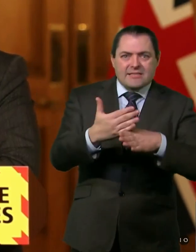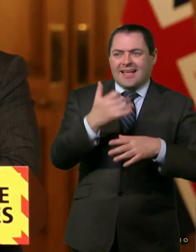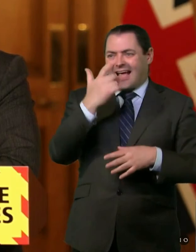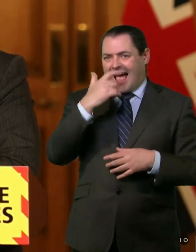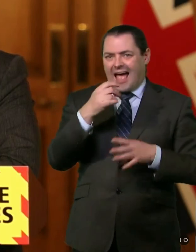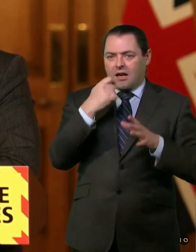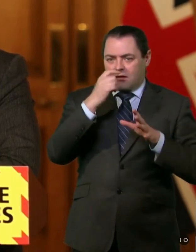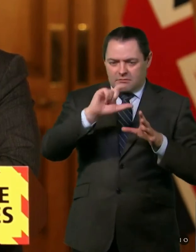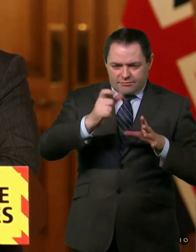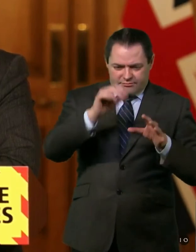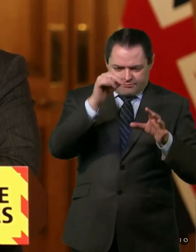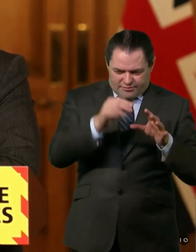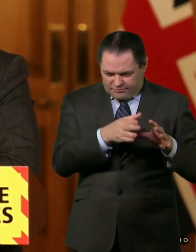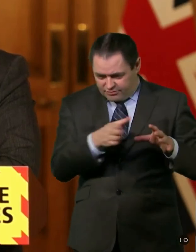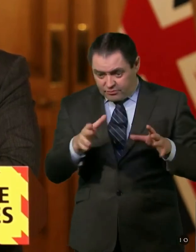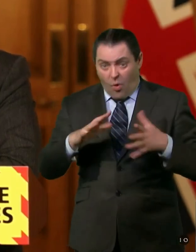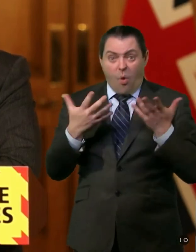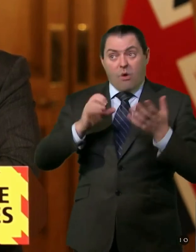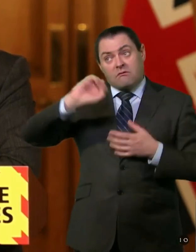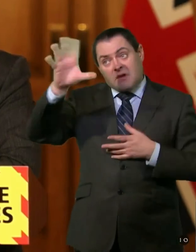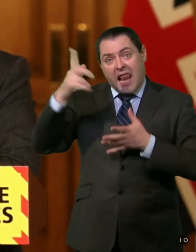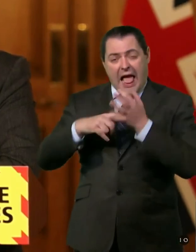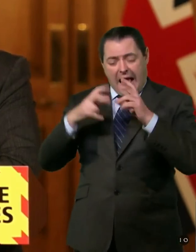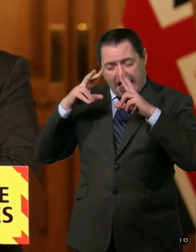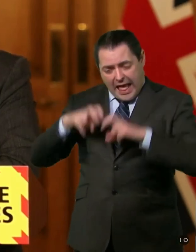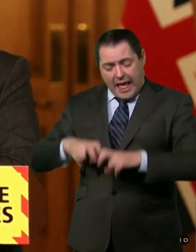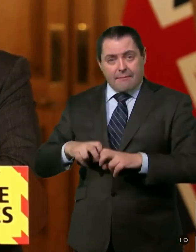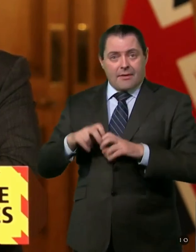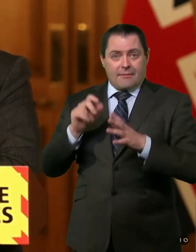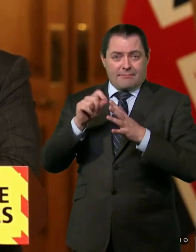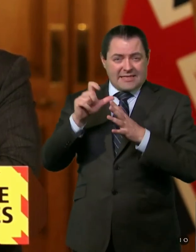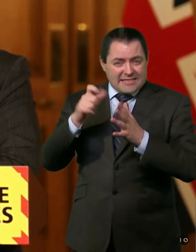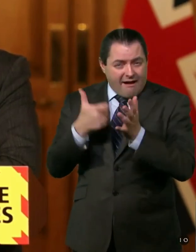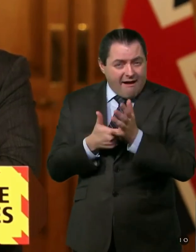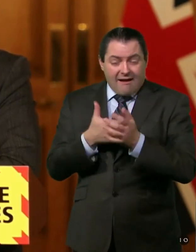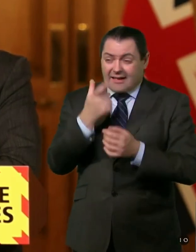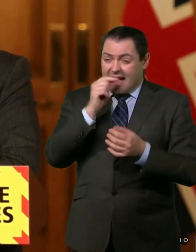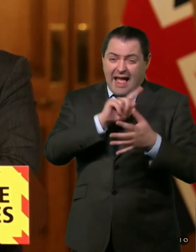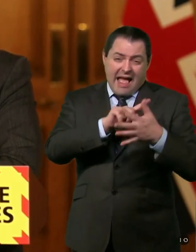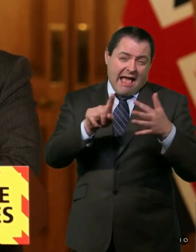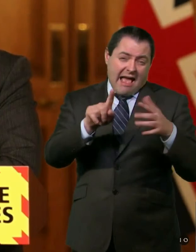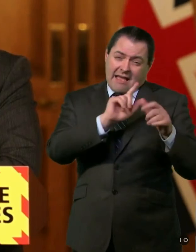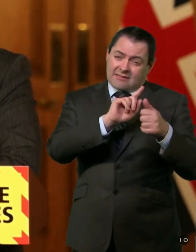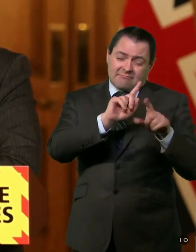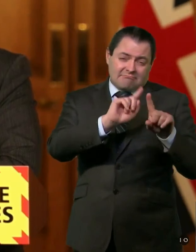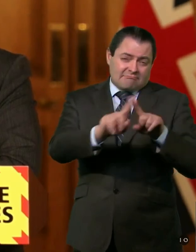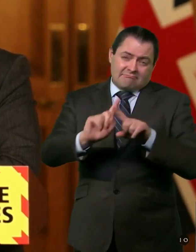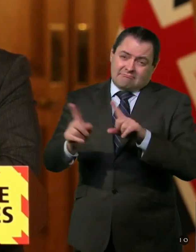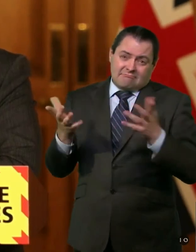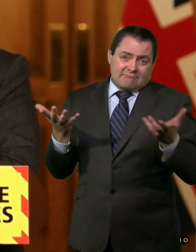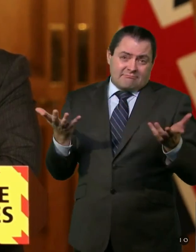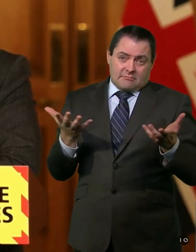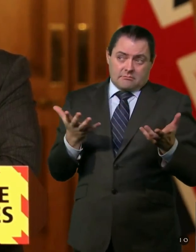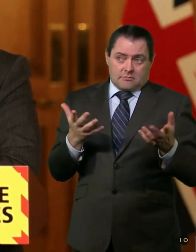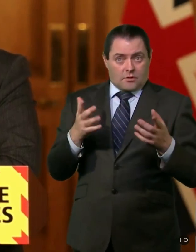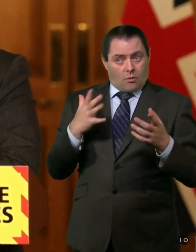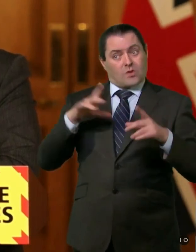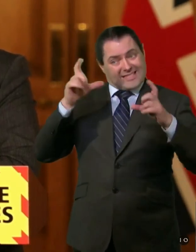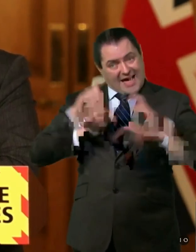remains an option, and indeed something that should be actively encouraged, should continue to be done, because you can pick